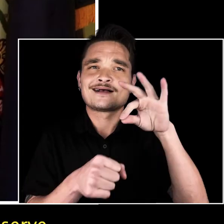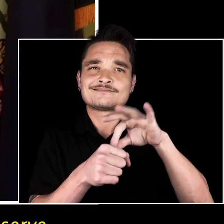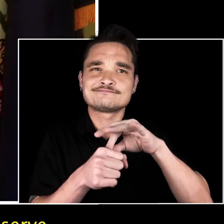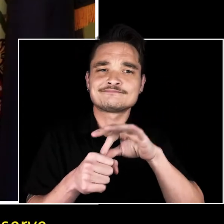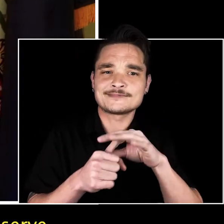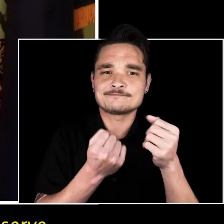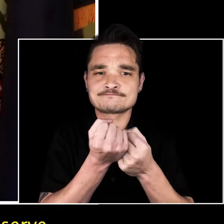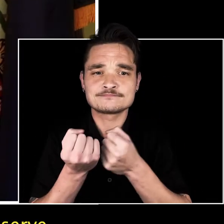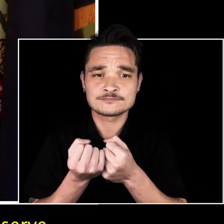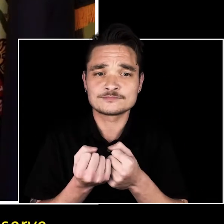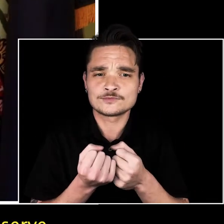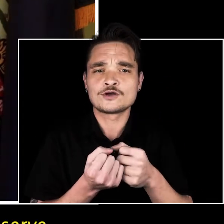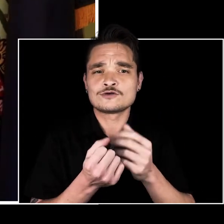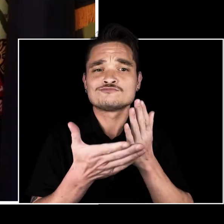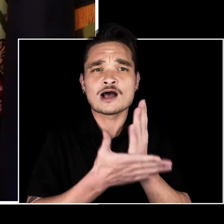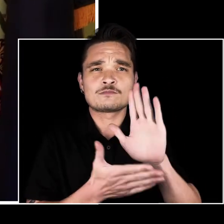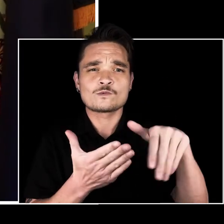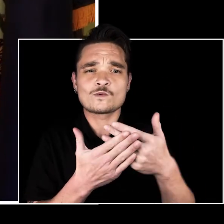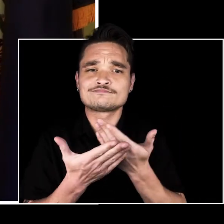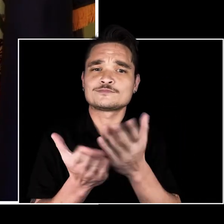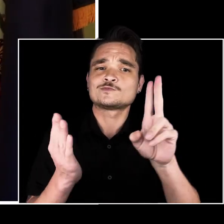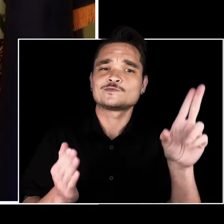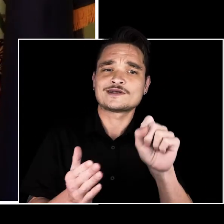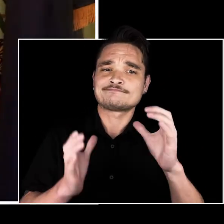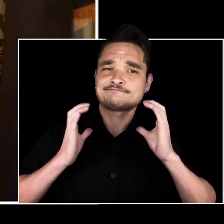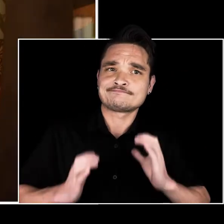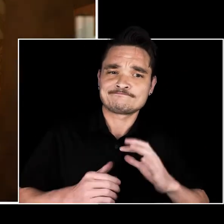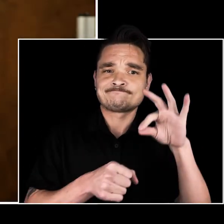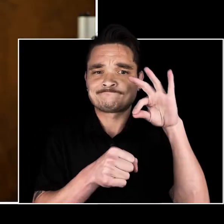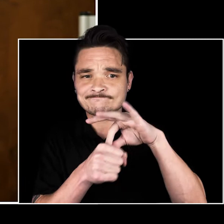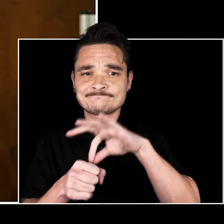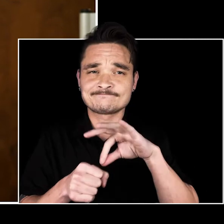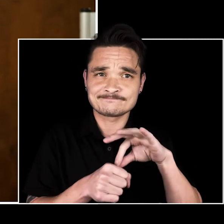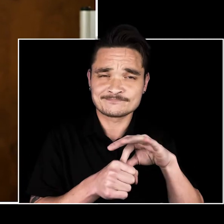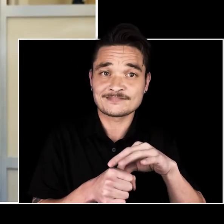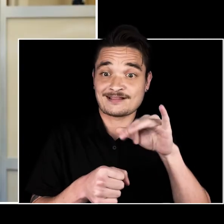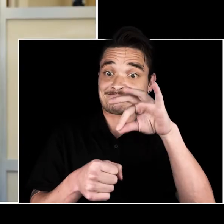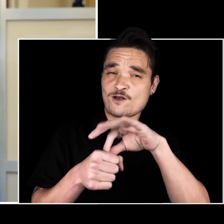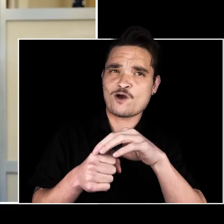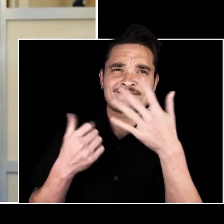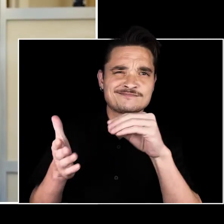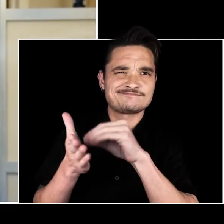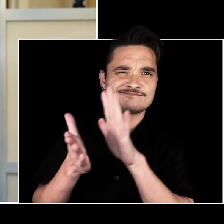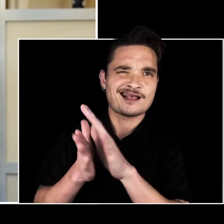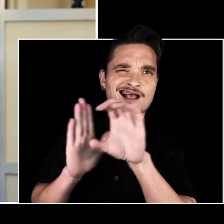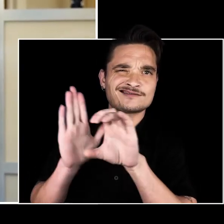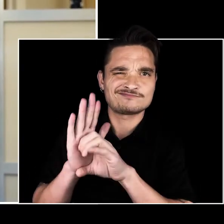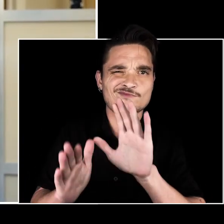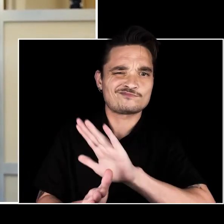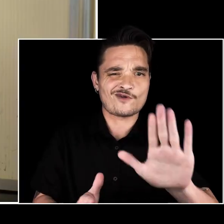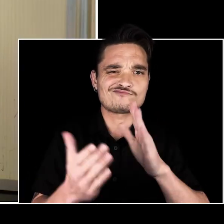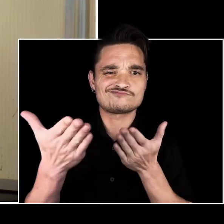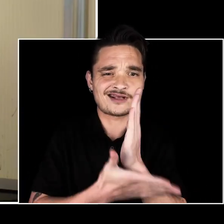Vermont's Chief Elections Officer. The right of every U.S. citizen to vote in our elections is a fundamental right enshrined